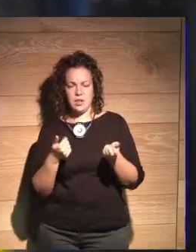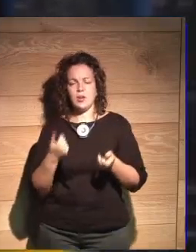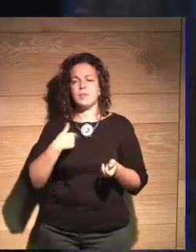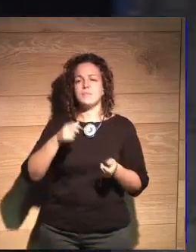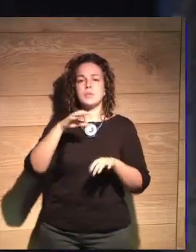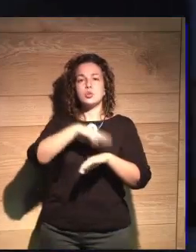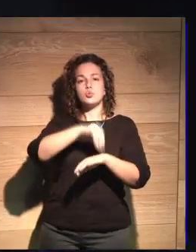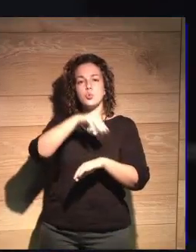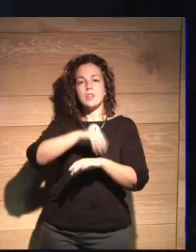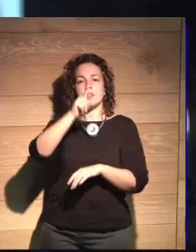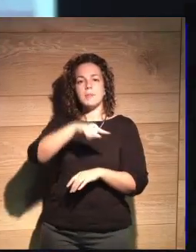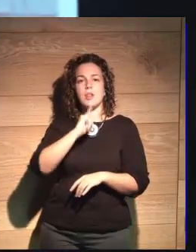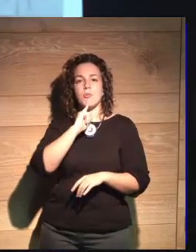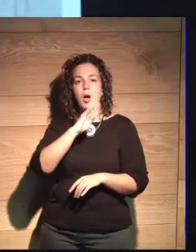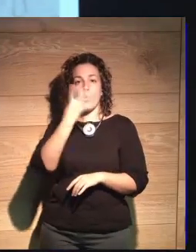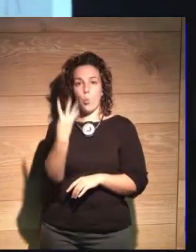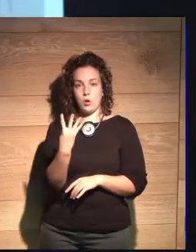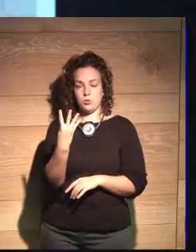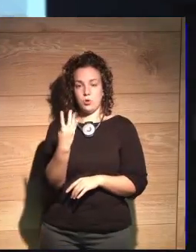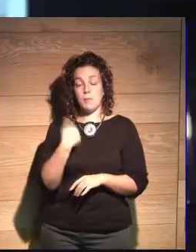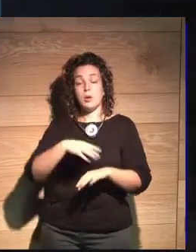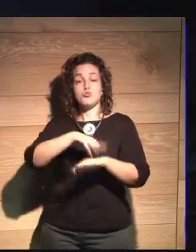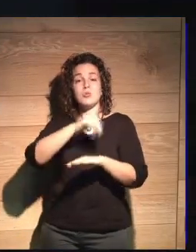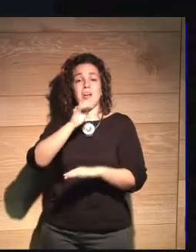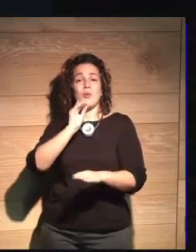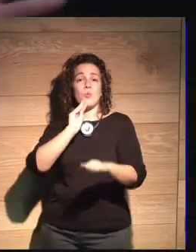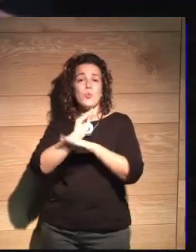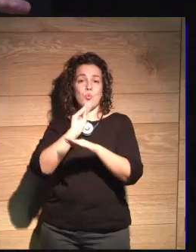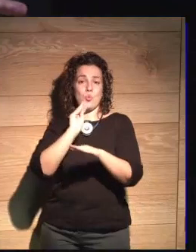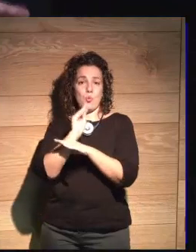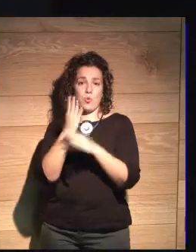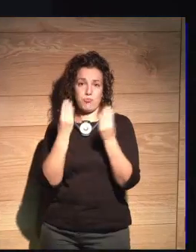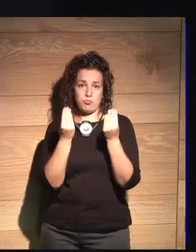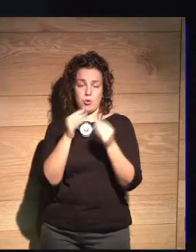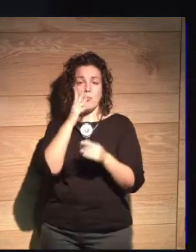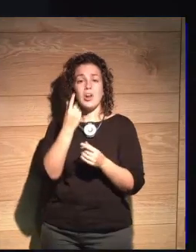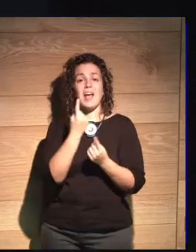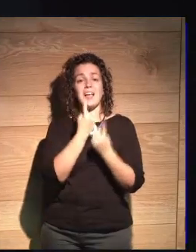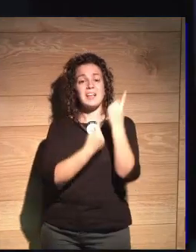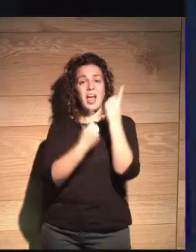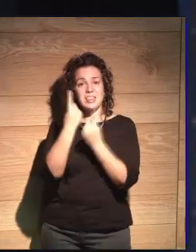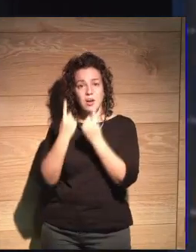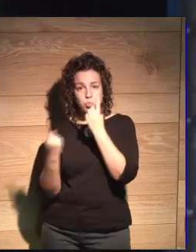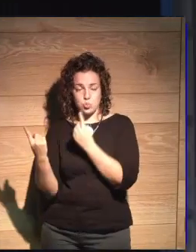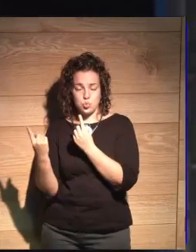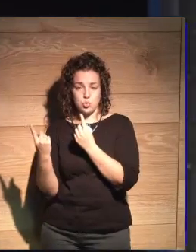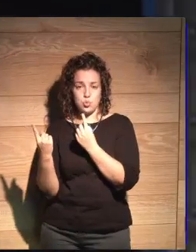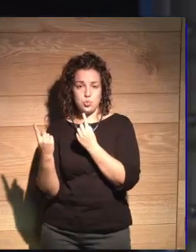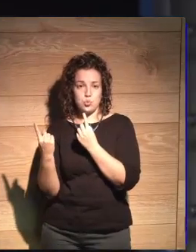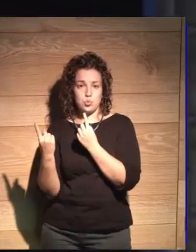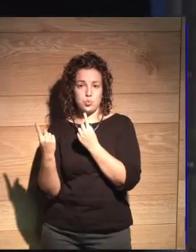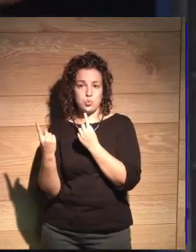4 languages. Each of the 4 language groups is guaranteed to have a certain number of votes in Parliament, and